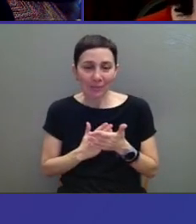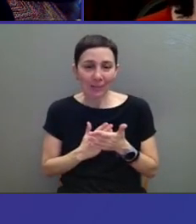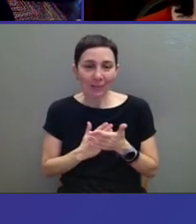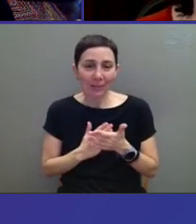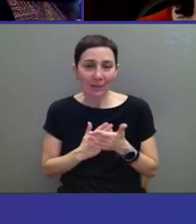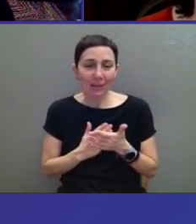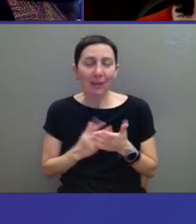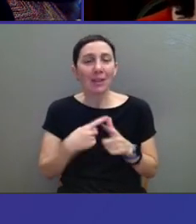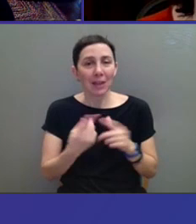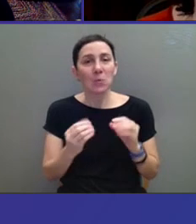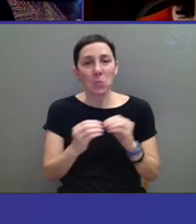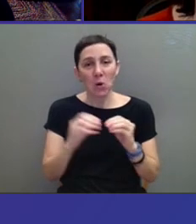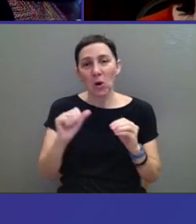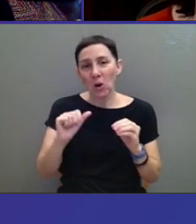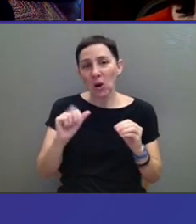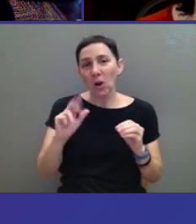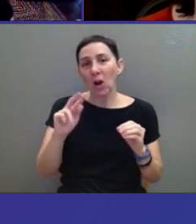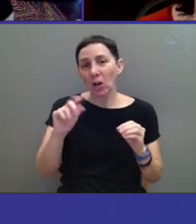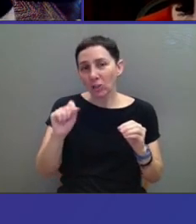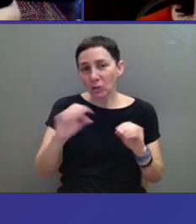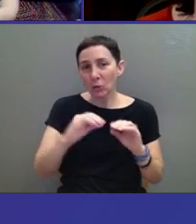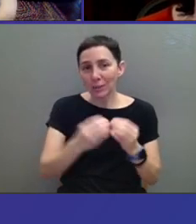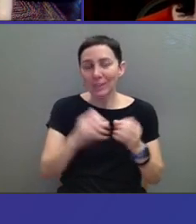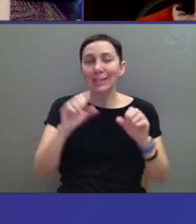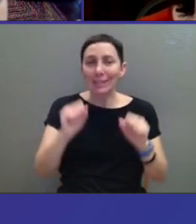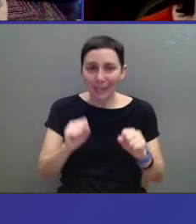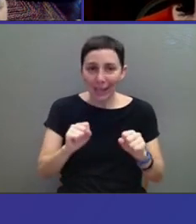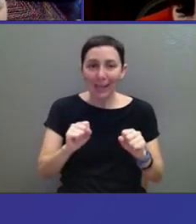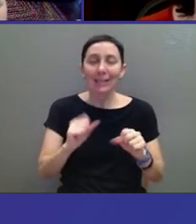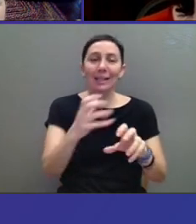organizations can be funded through this process. Yeah.